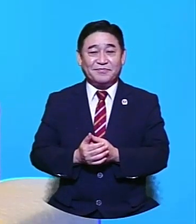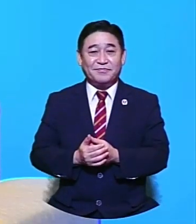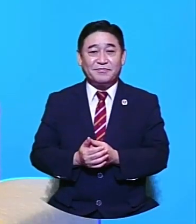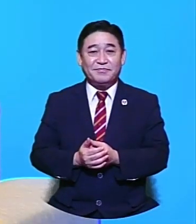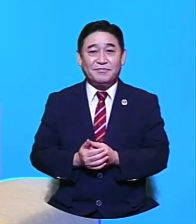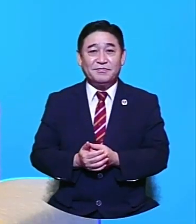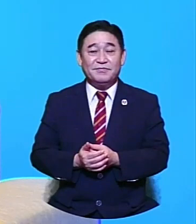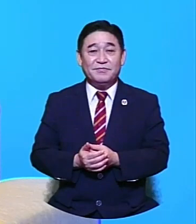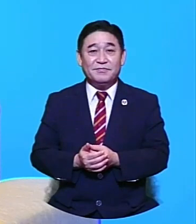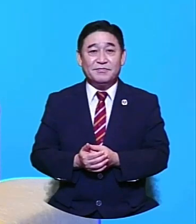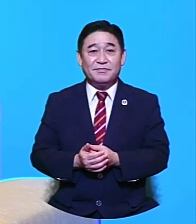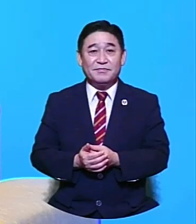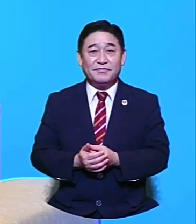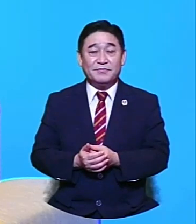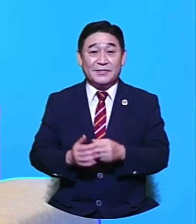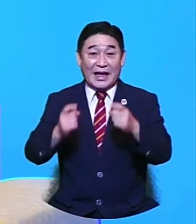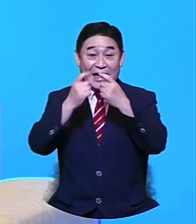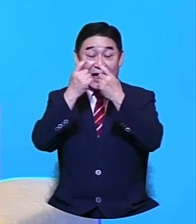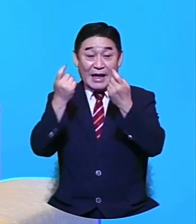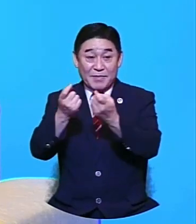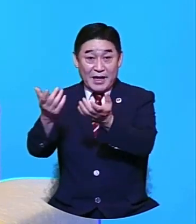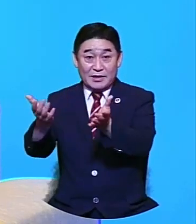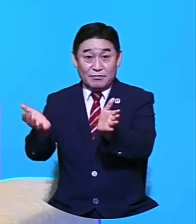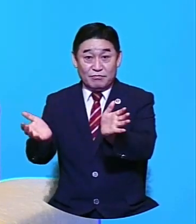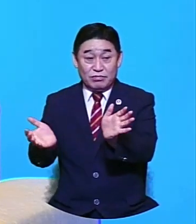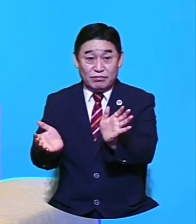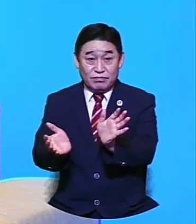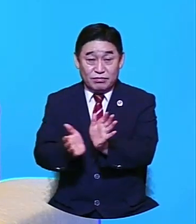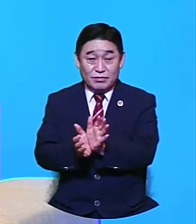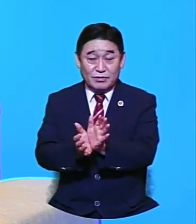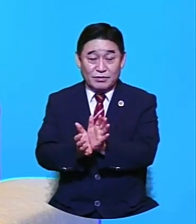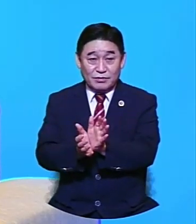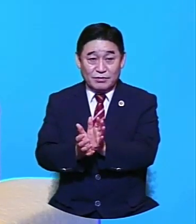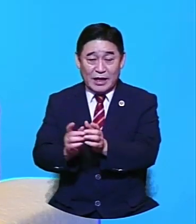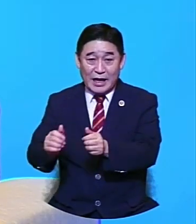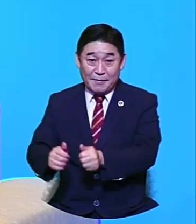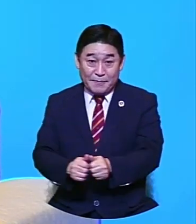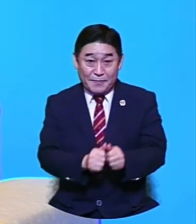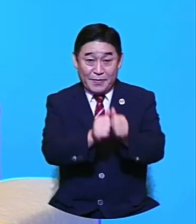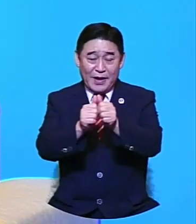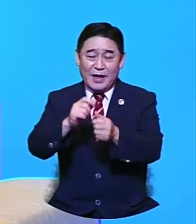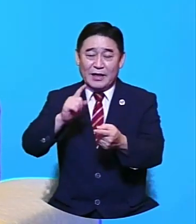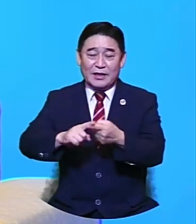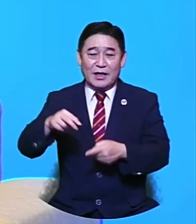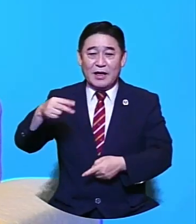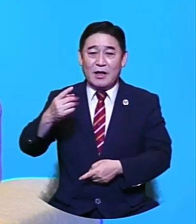private sector partnership part for Dr. Song.